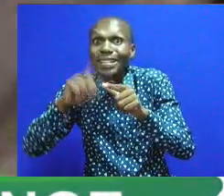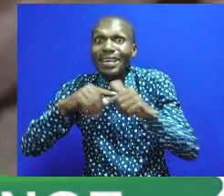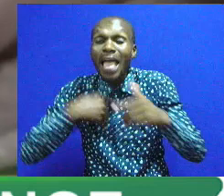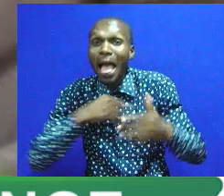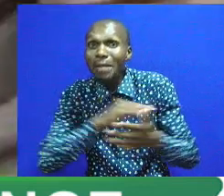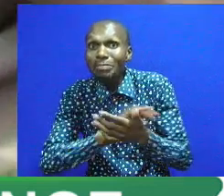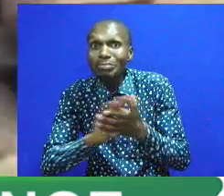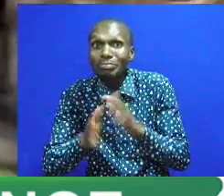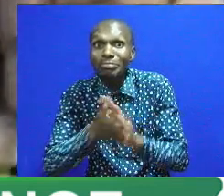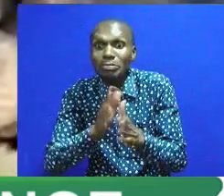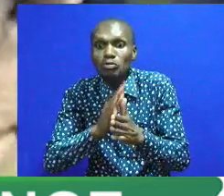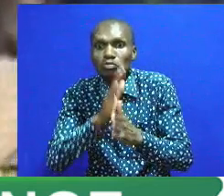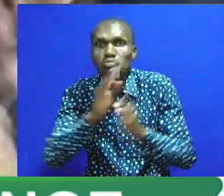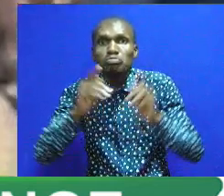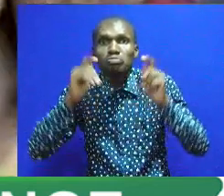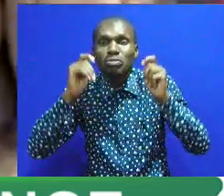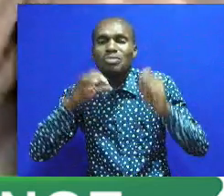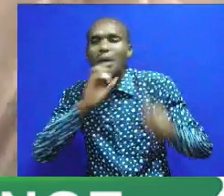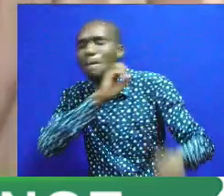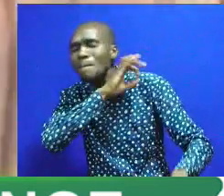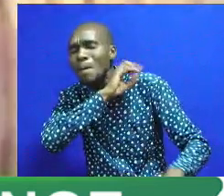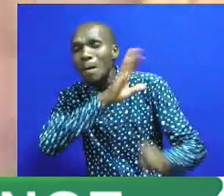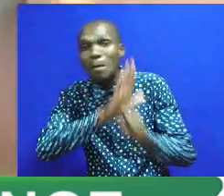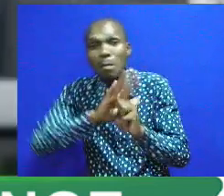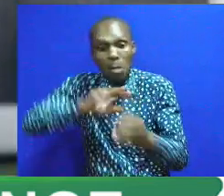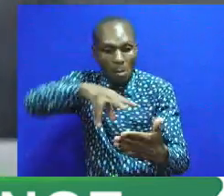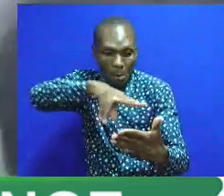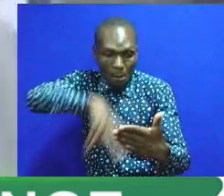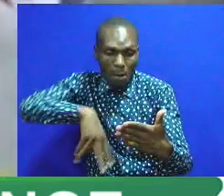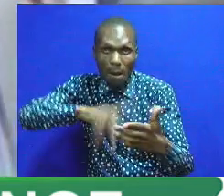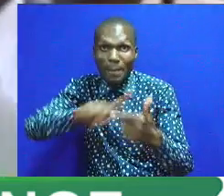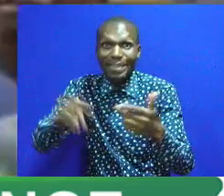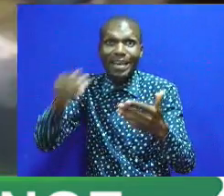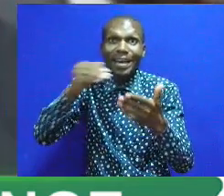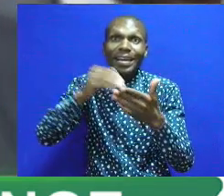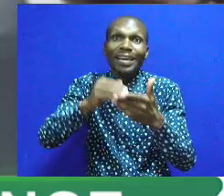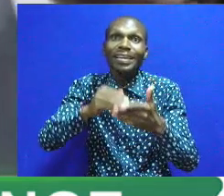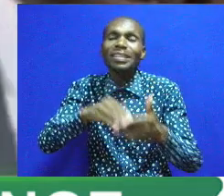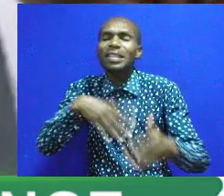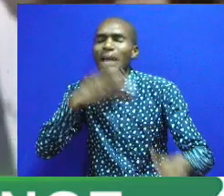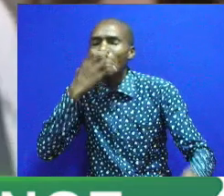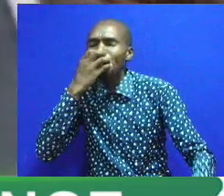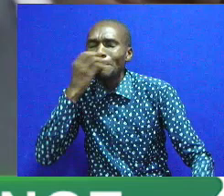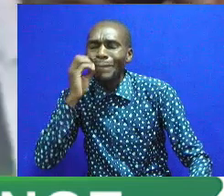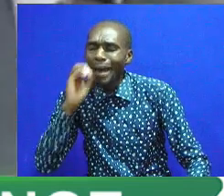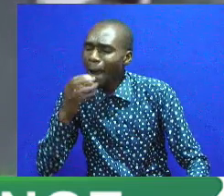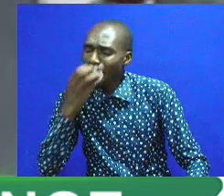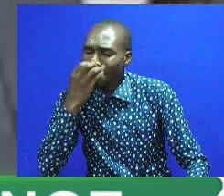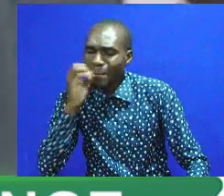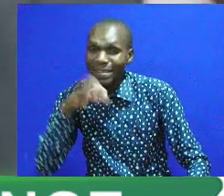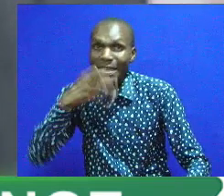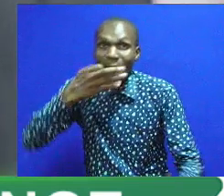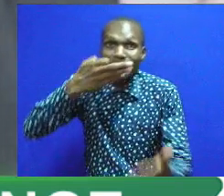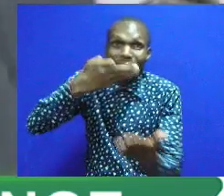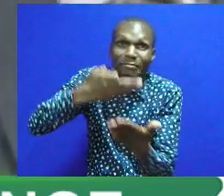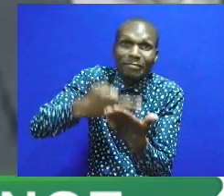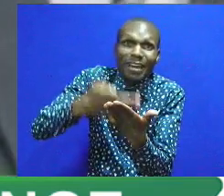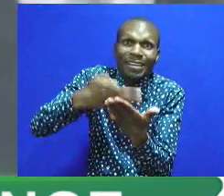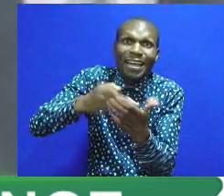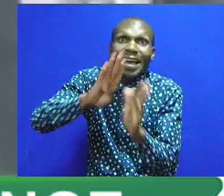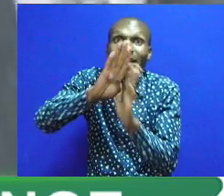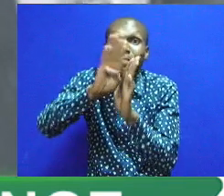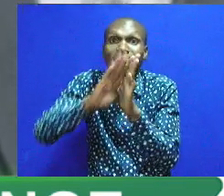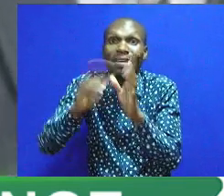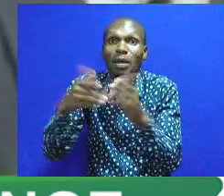ekirenga giokorobekana guse kugikirio gusomwa we budget kurende nigo bago gikeria ogo guse e finance bill abwa